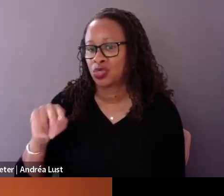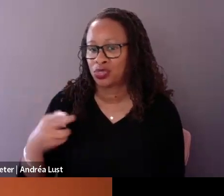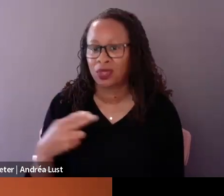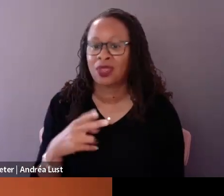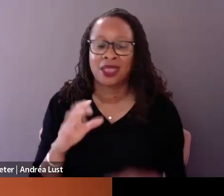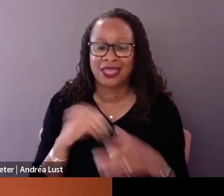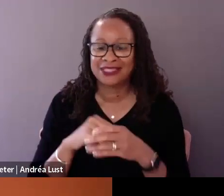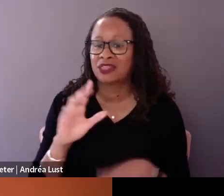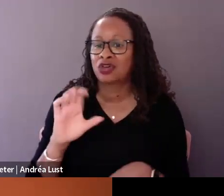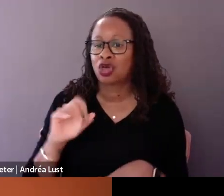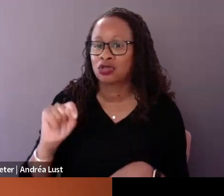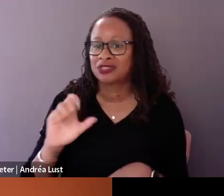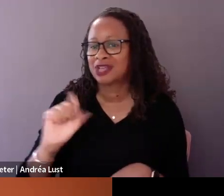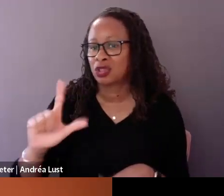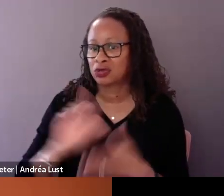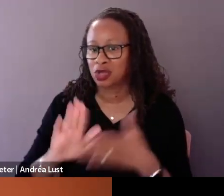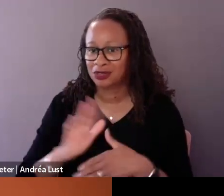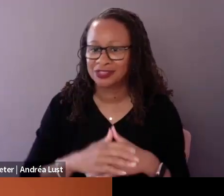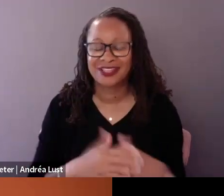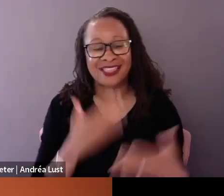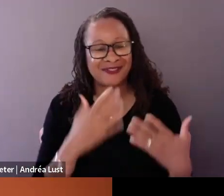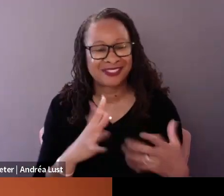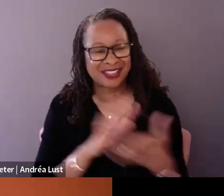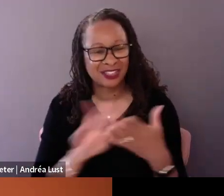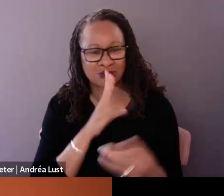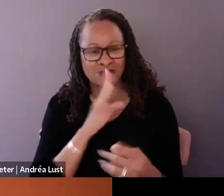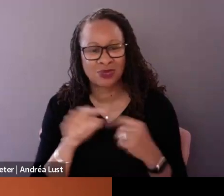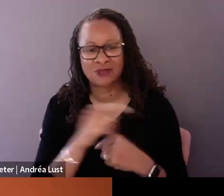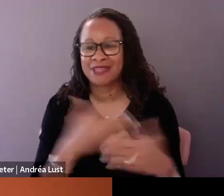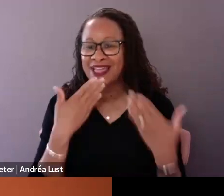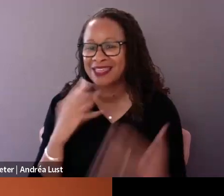you for the IDA SpringDocs series. Thanks so much,